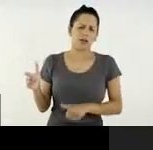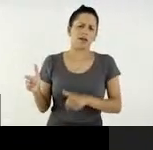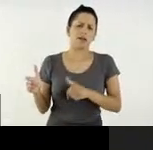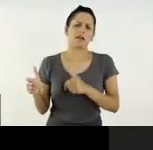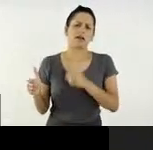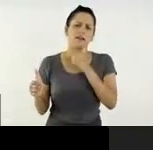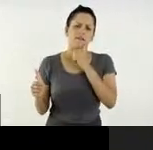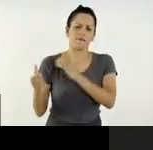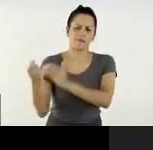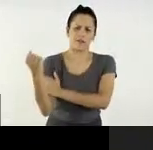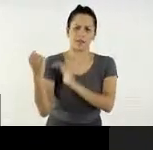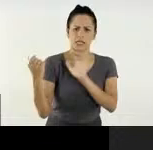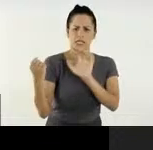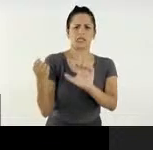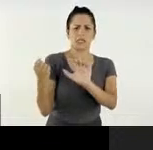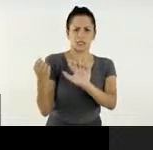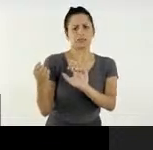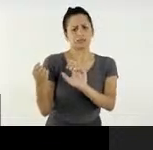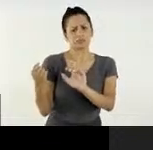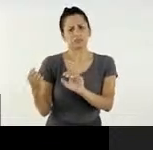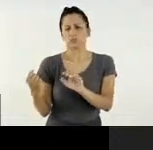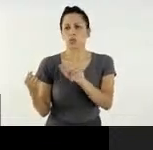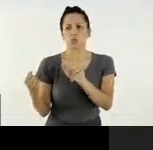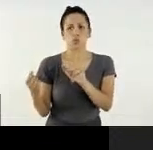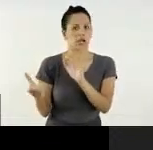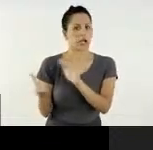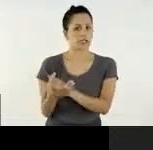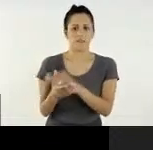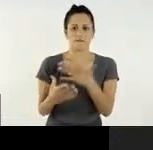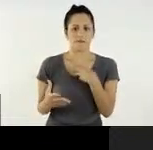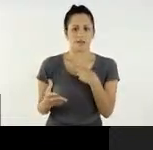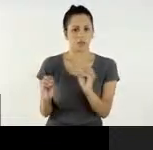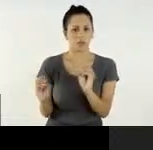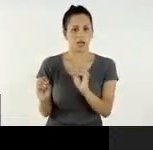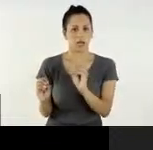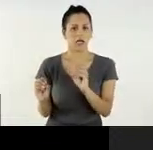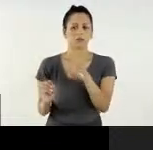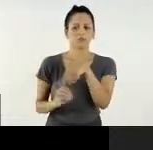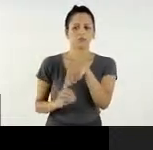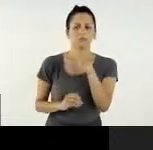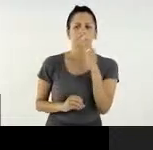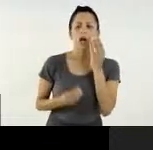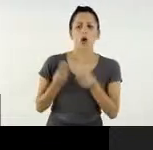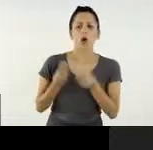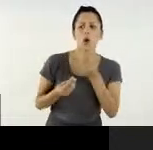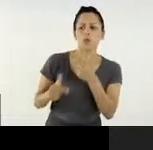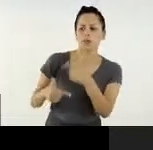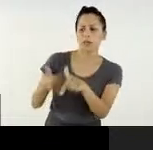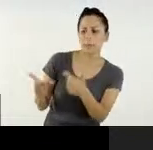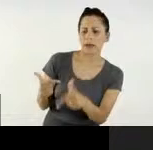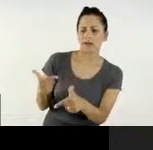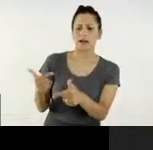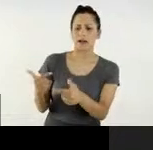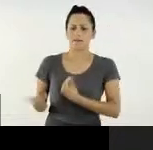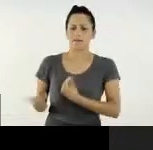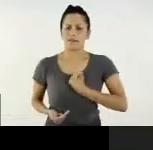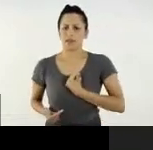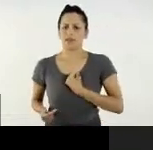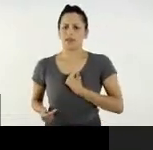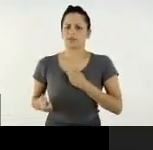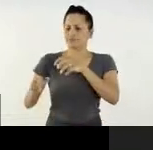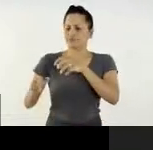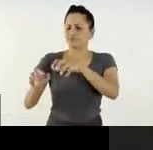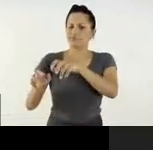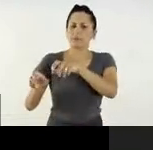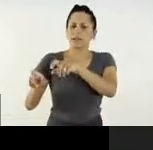about how to work and live off the land, how to build structures to live inside of, how to irrigate, run electricity, how to